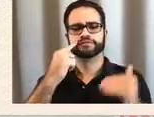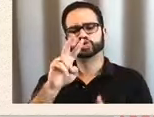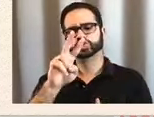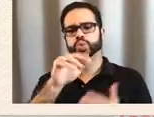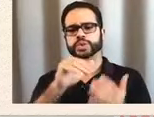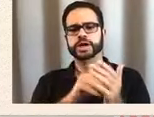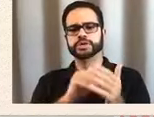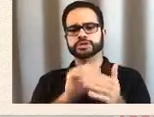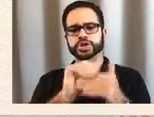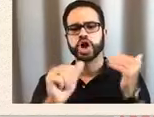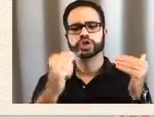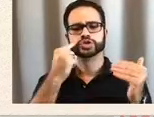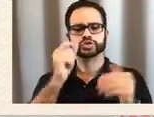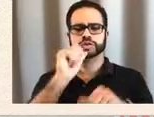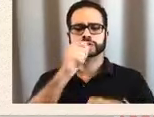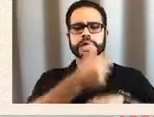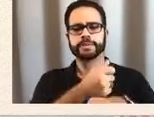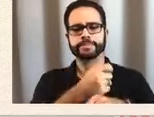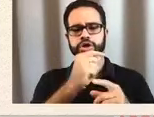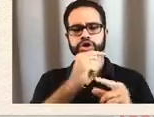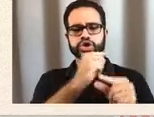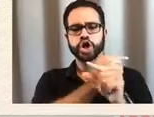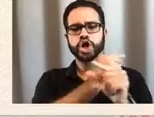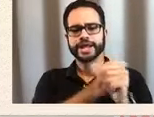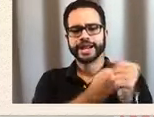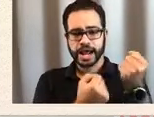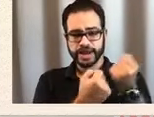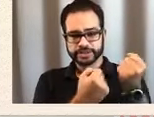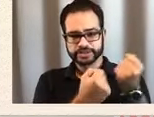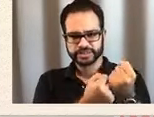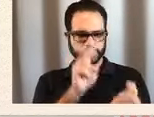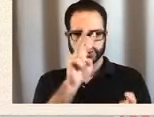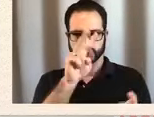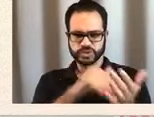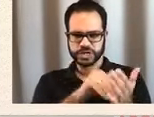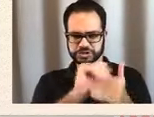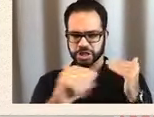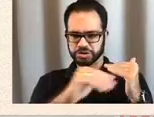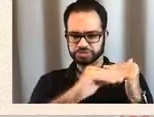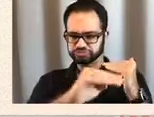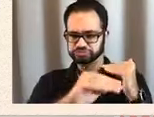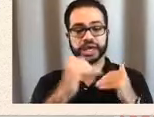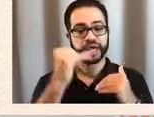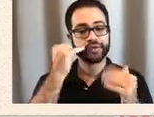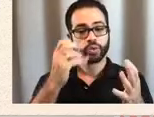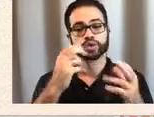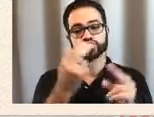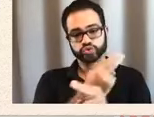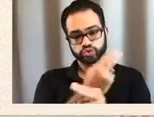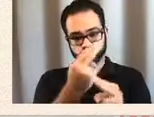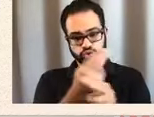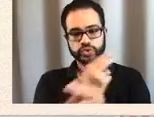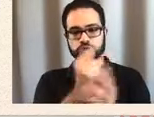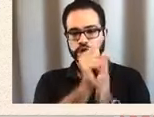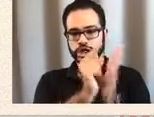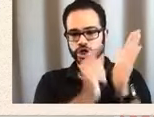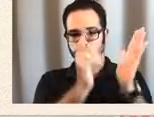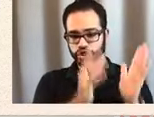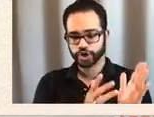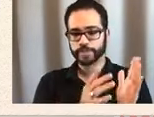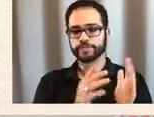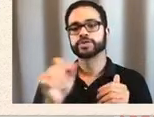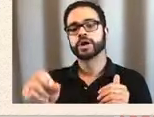guardian advocacy. And that's if you want to use an attorney to file for guardian advocacy. Another good thing about